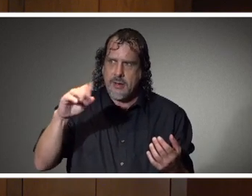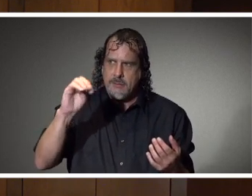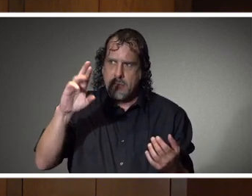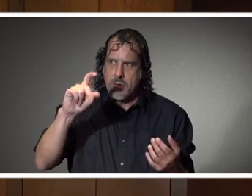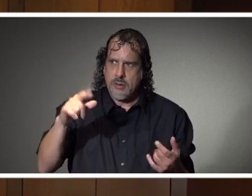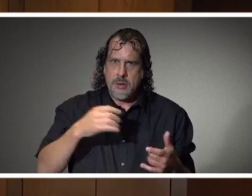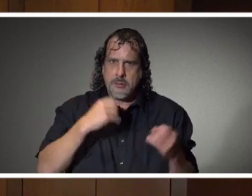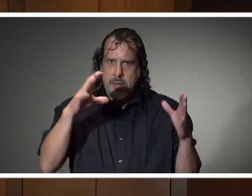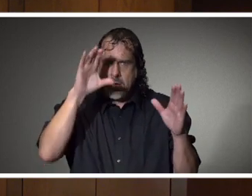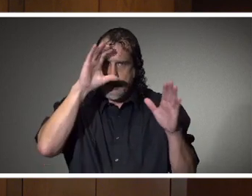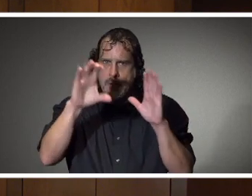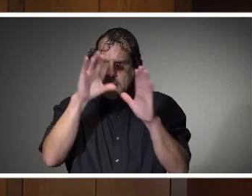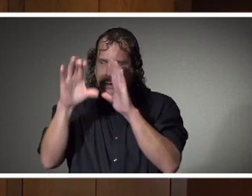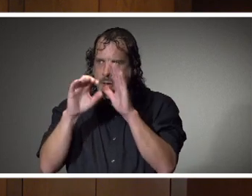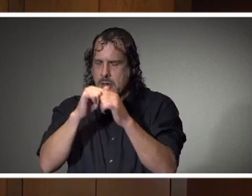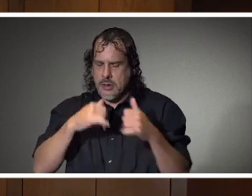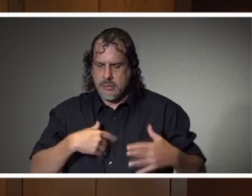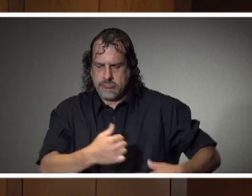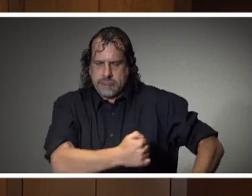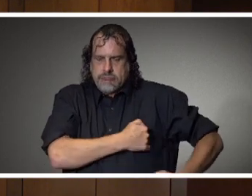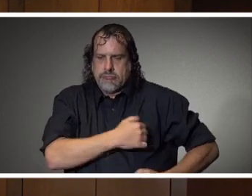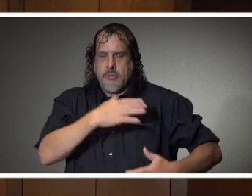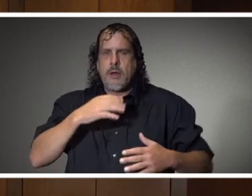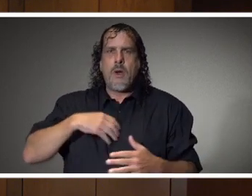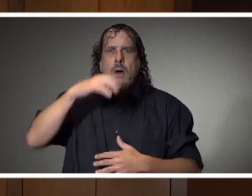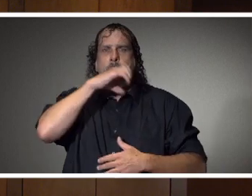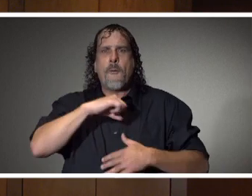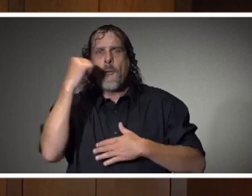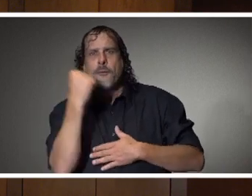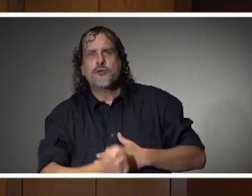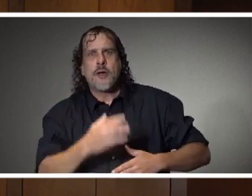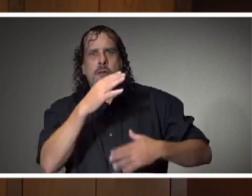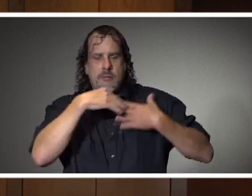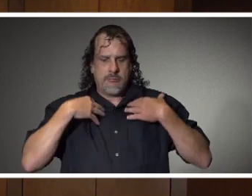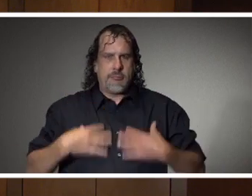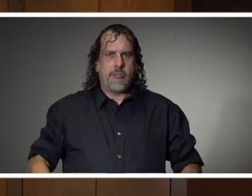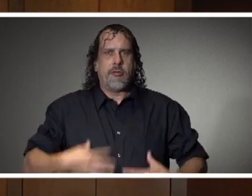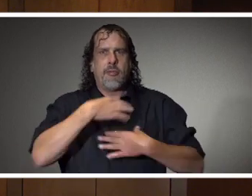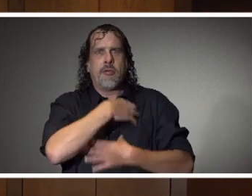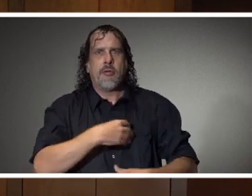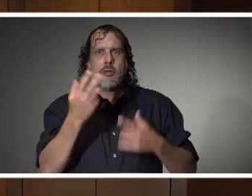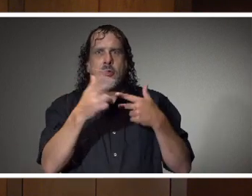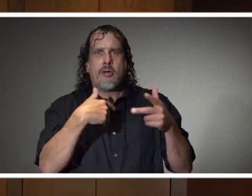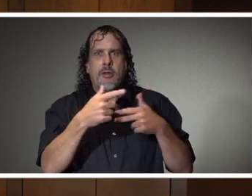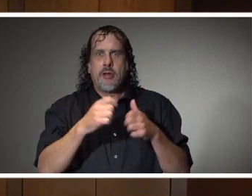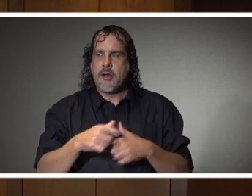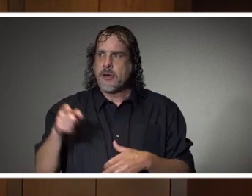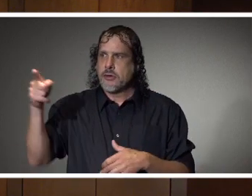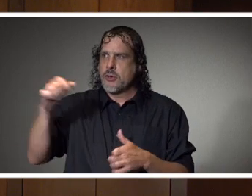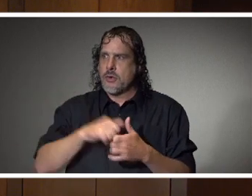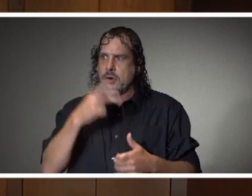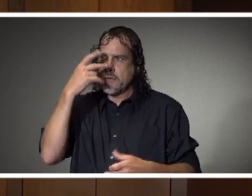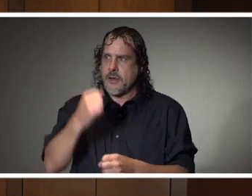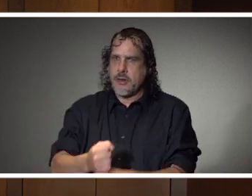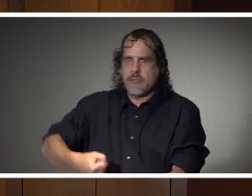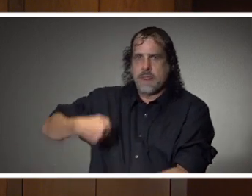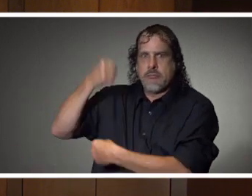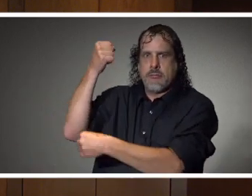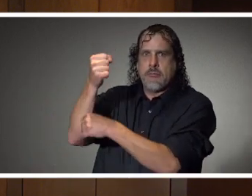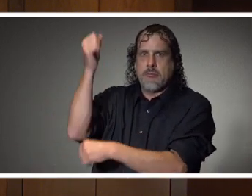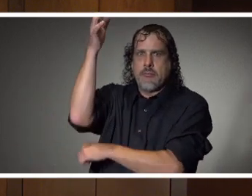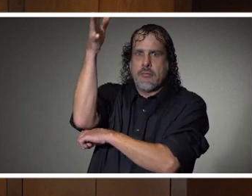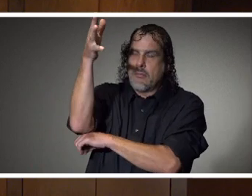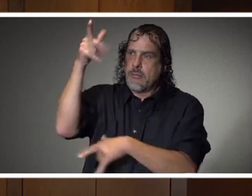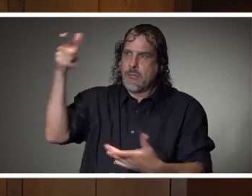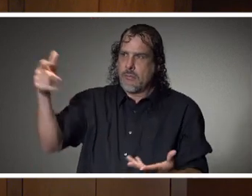photos and the members are dressed in Confederate grays, and in the 1996 issue, a member can be seen holding a Confederate flag. This is